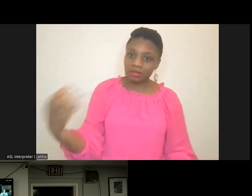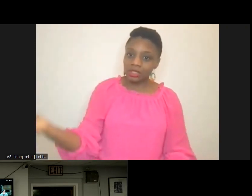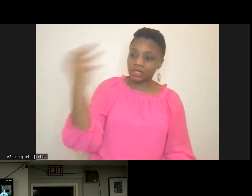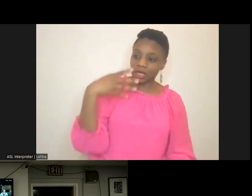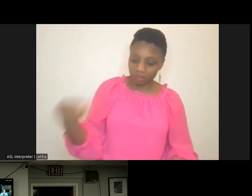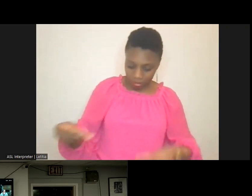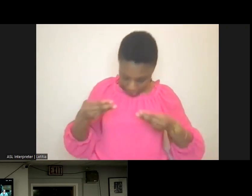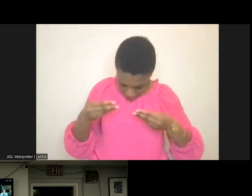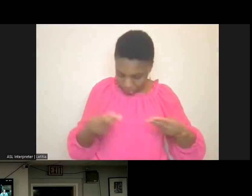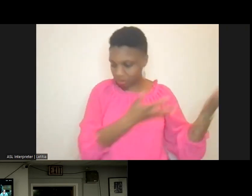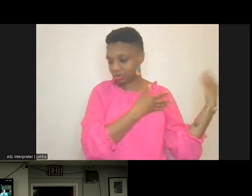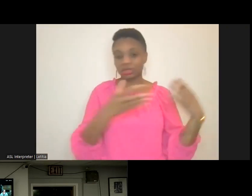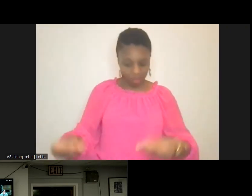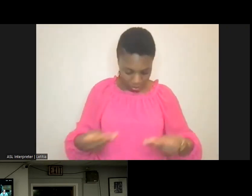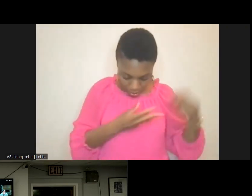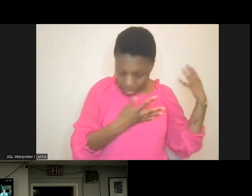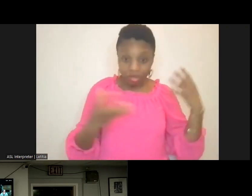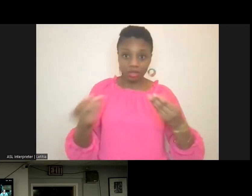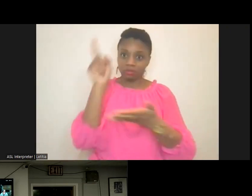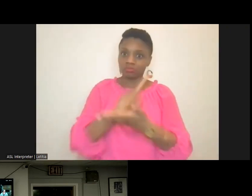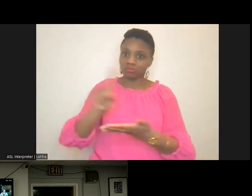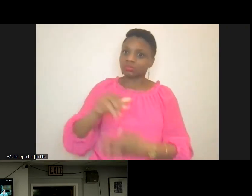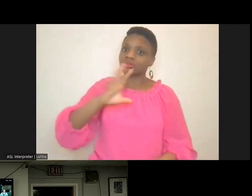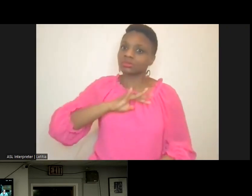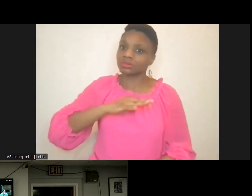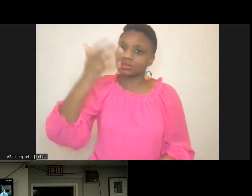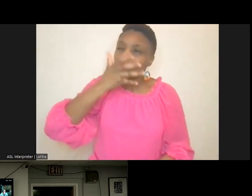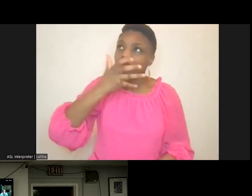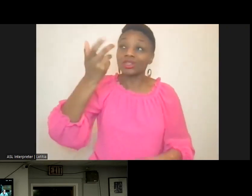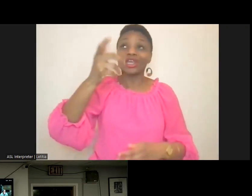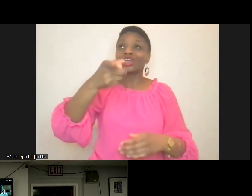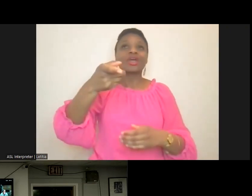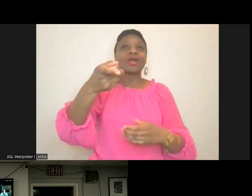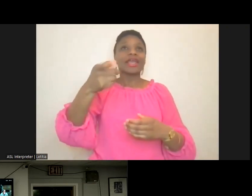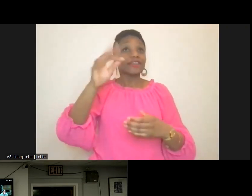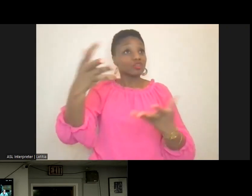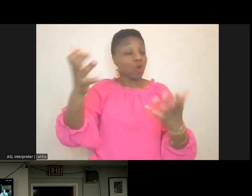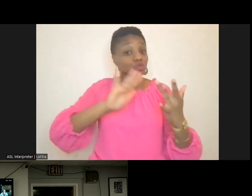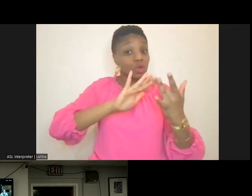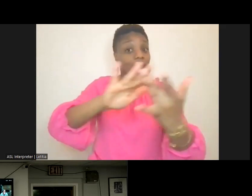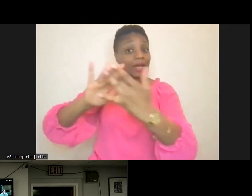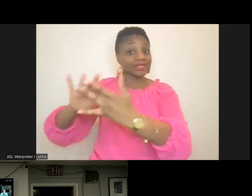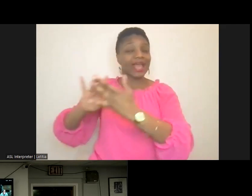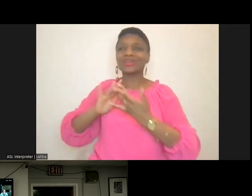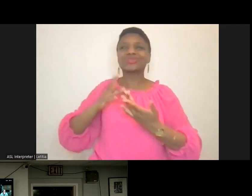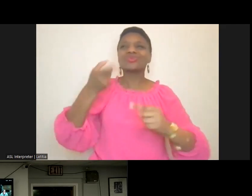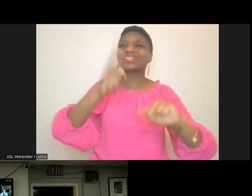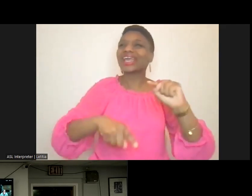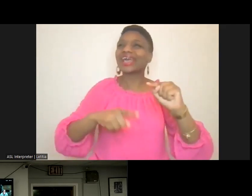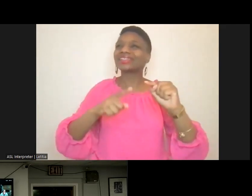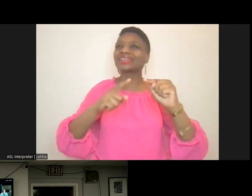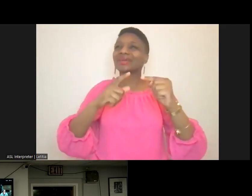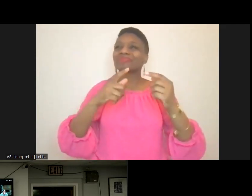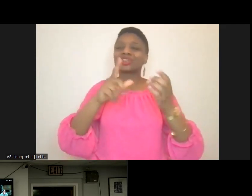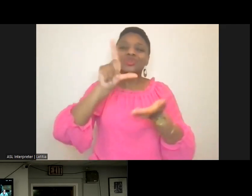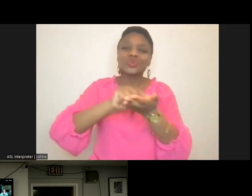And I think if you want to really get to the public, you can't rely on local newspapers. Our newspaper out here in the area has